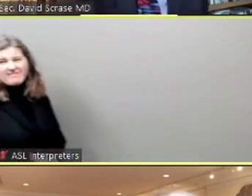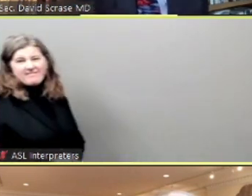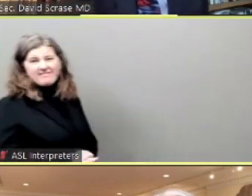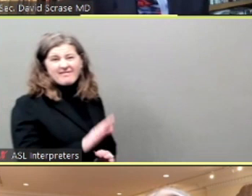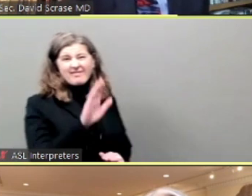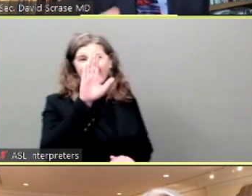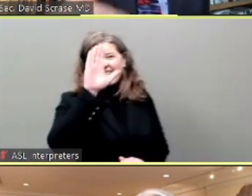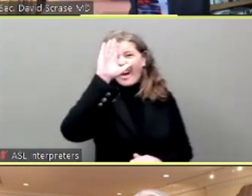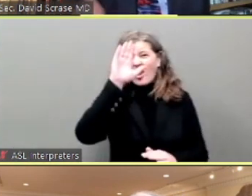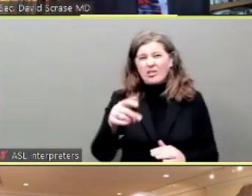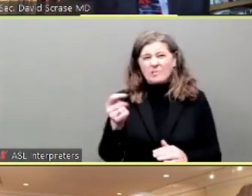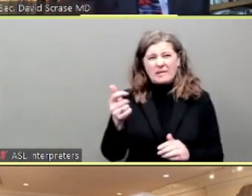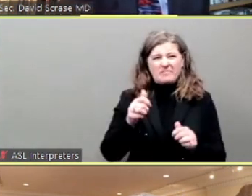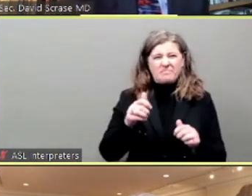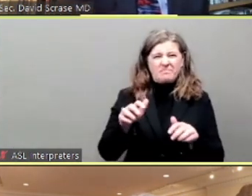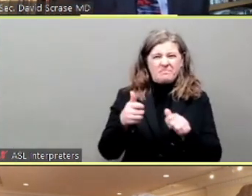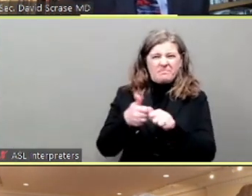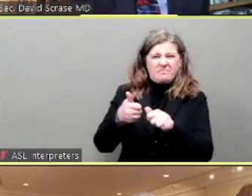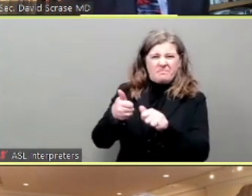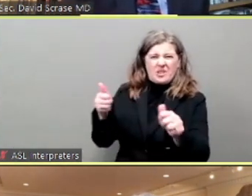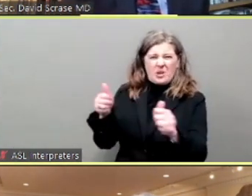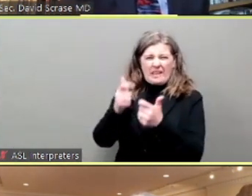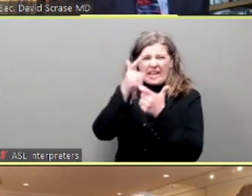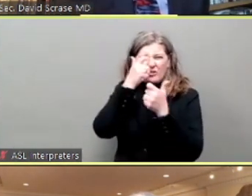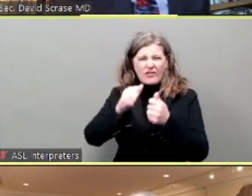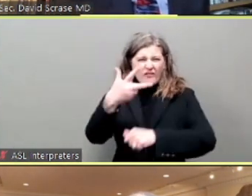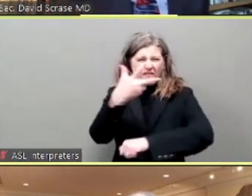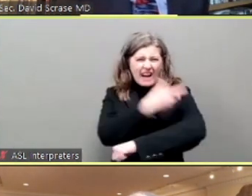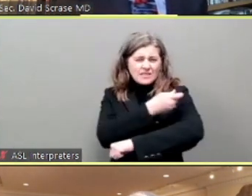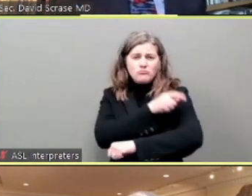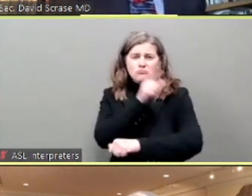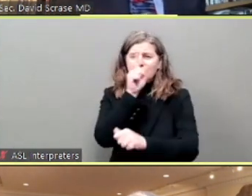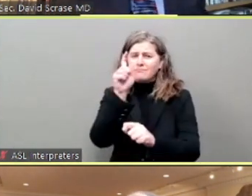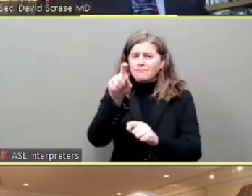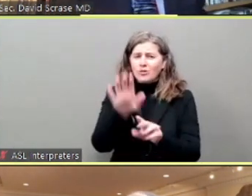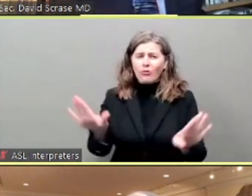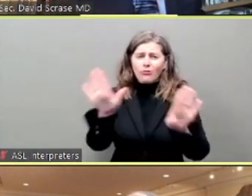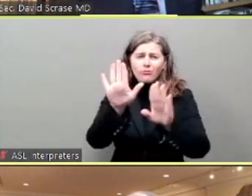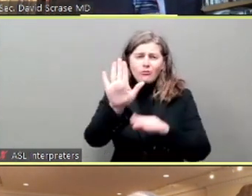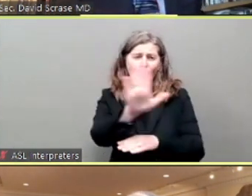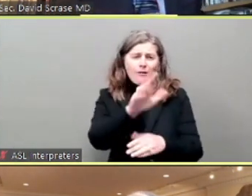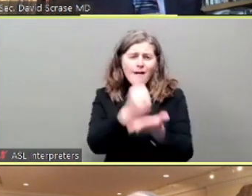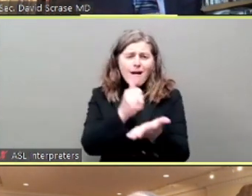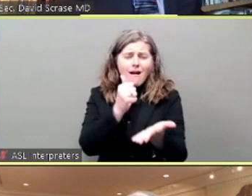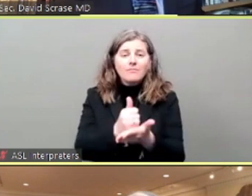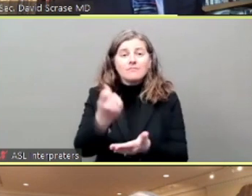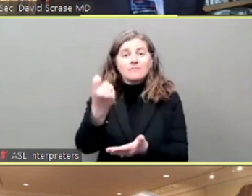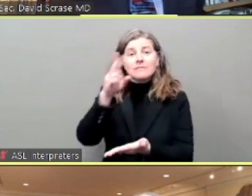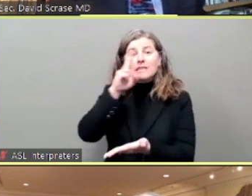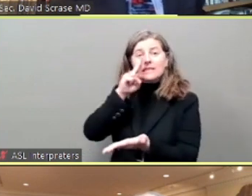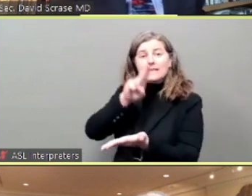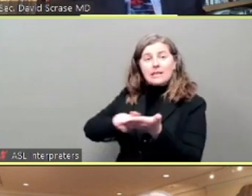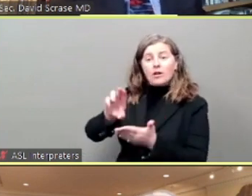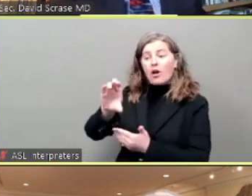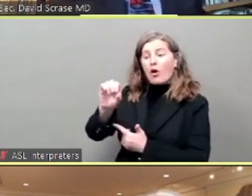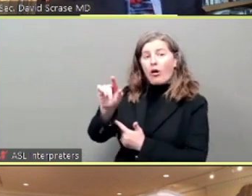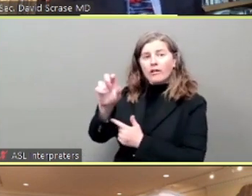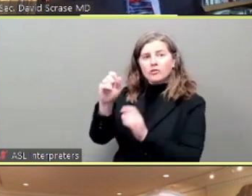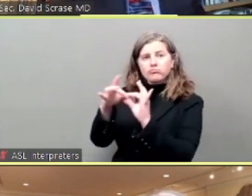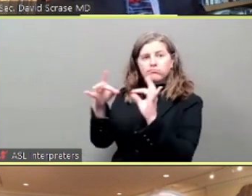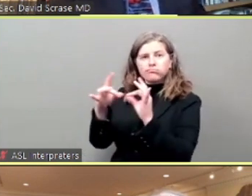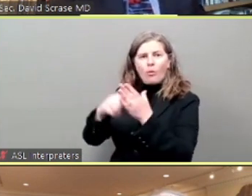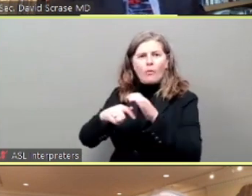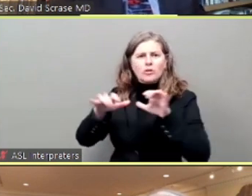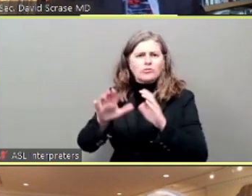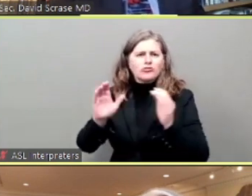getting vaccine. So we need all your help in doing this. And Secretary Collins is going to tell you a lot of what we're doing. But let me